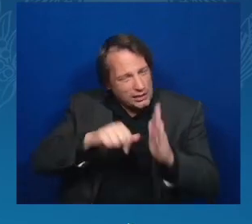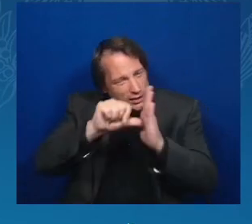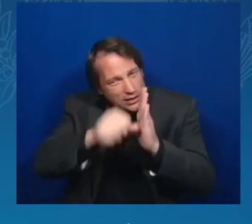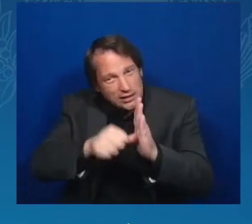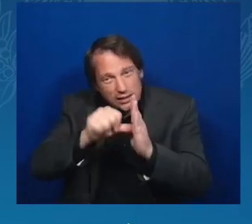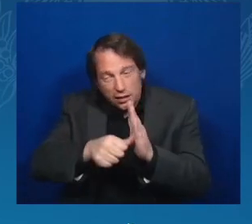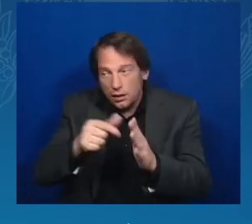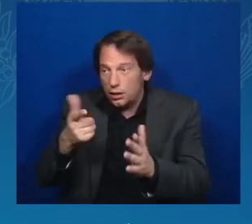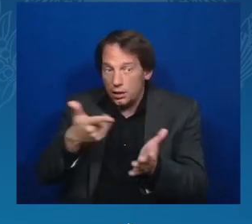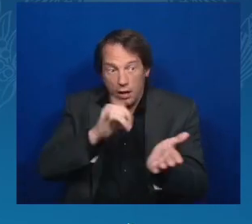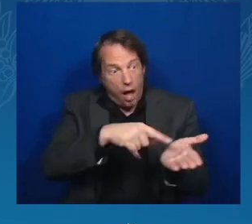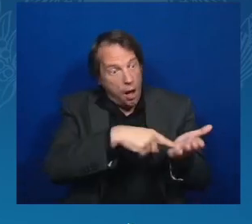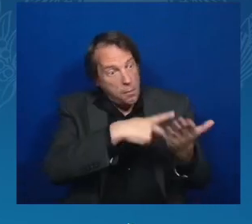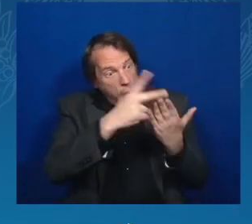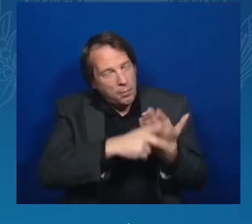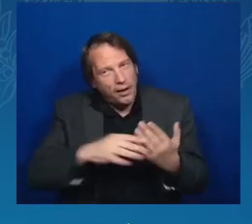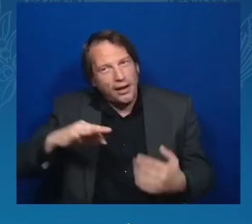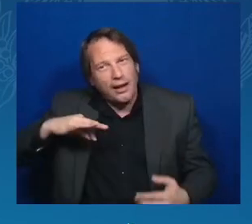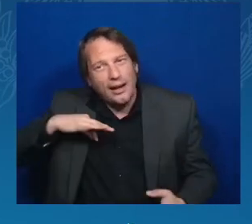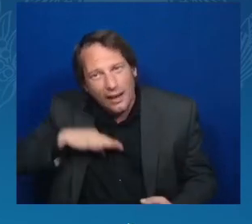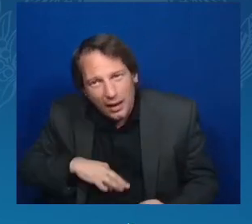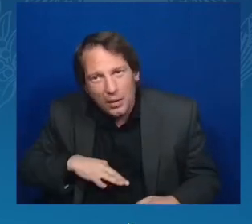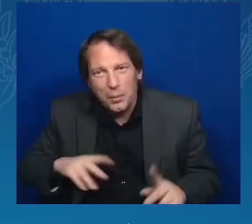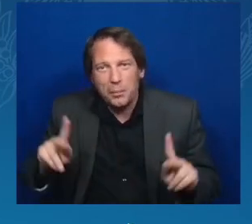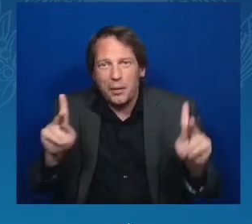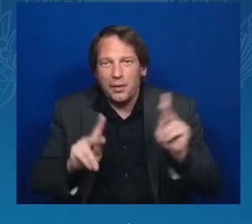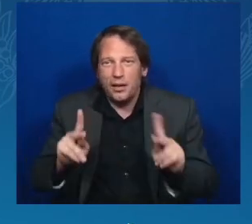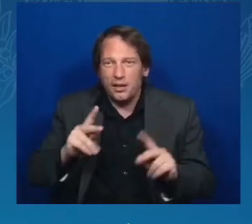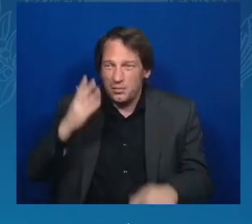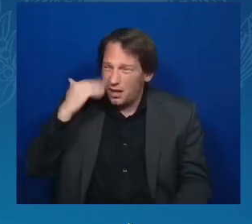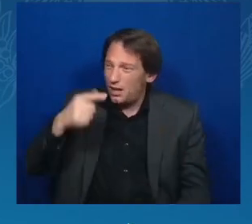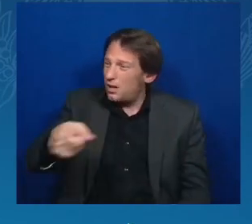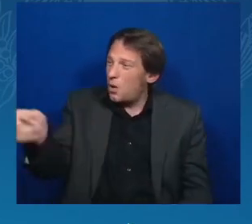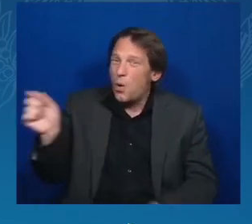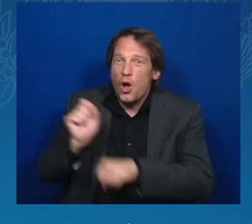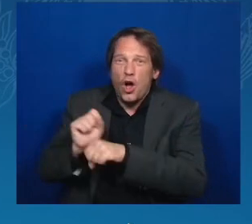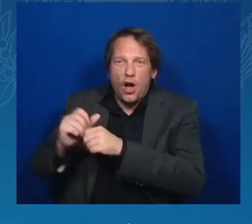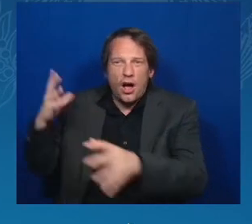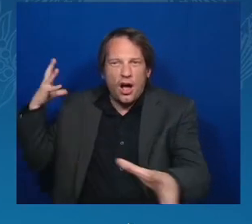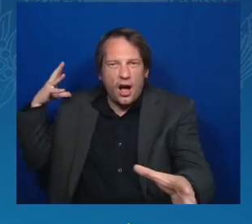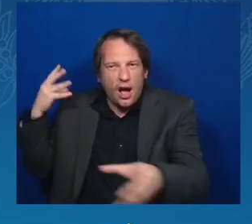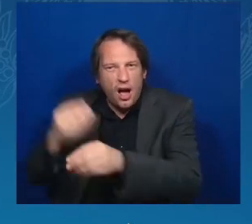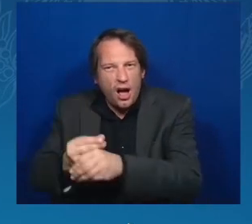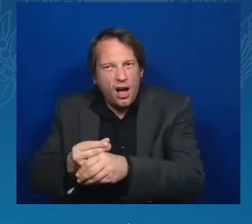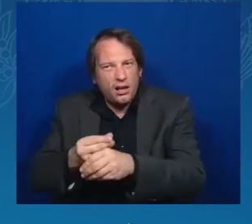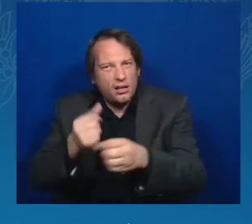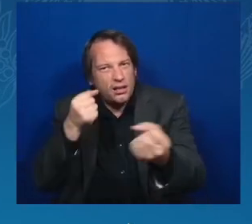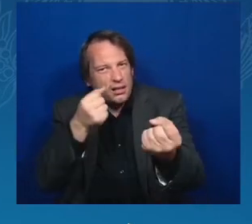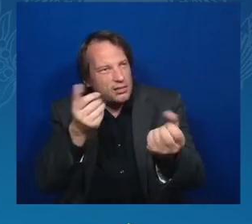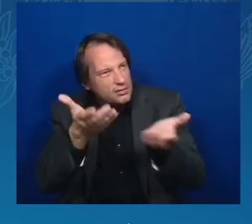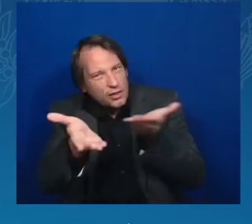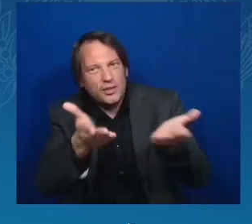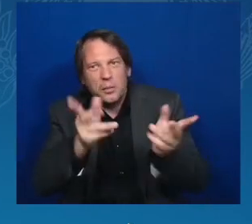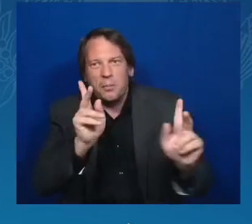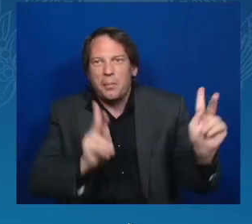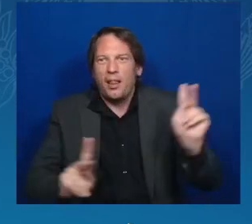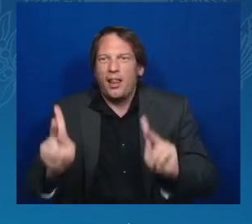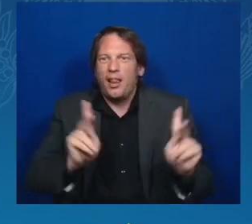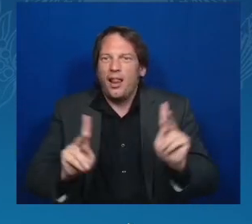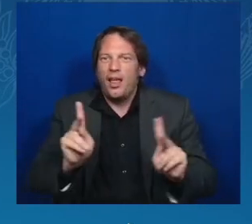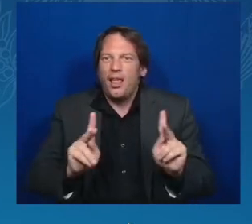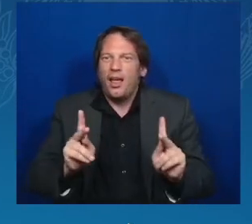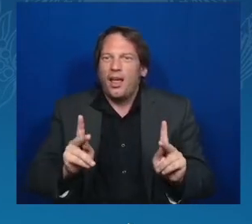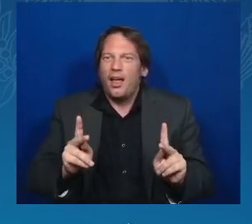these jobs doing this work. We need you to stay in these jobs doing this work. And you shouldn't have to make a decision about whether